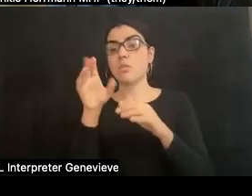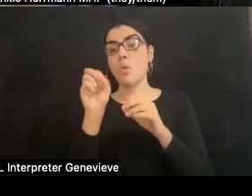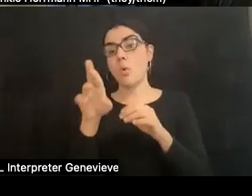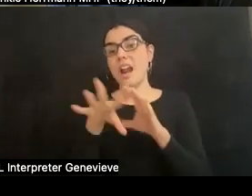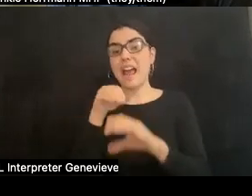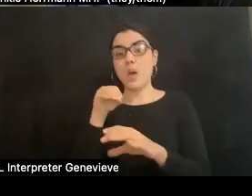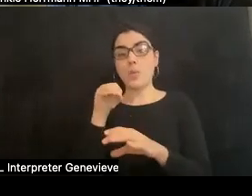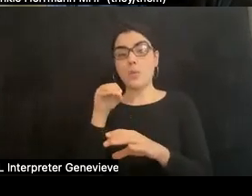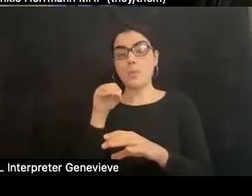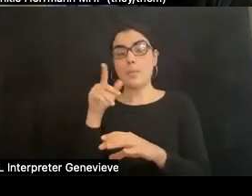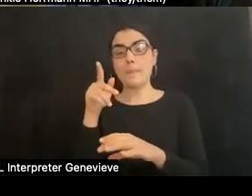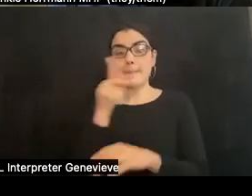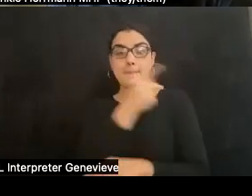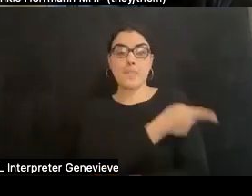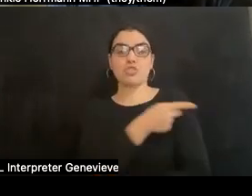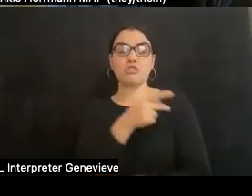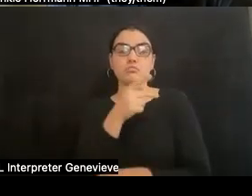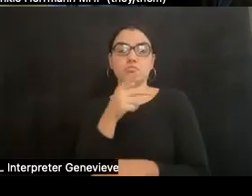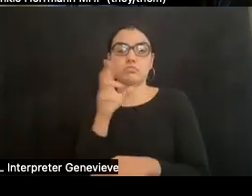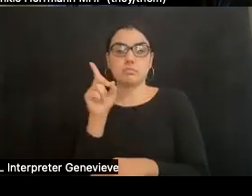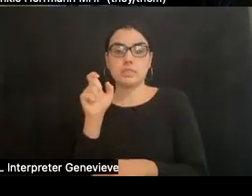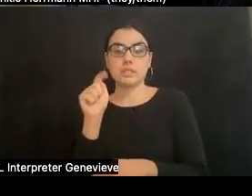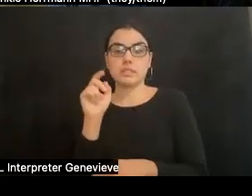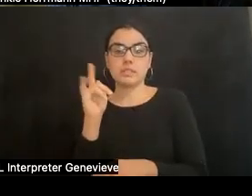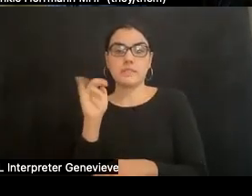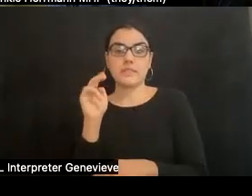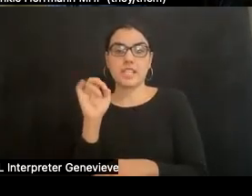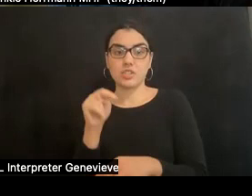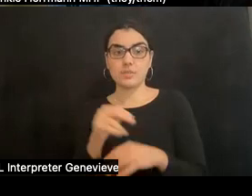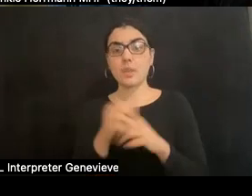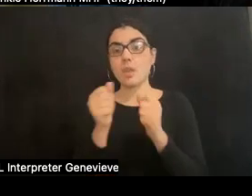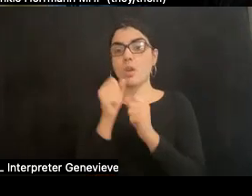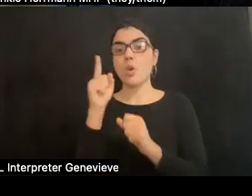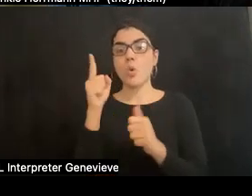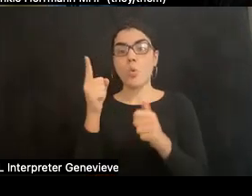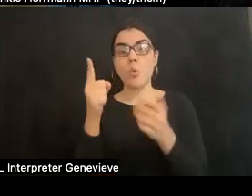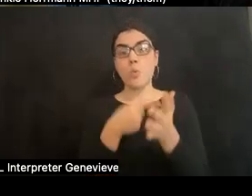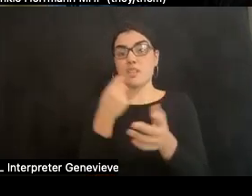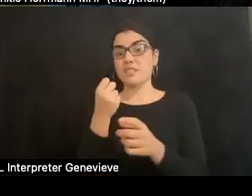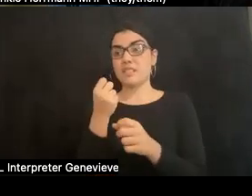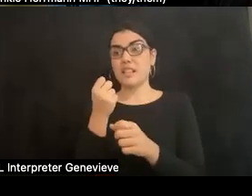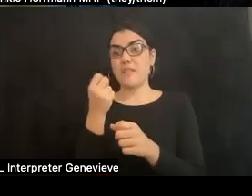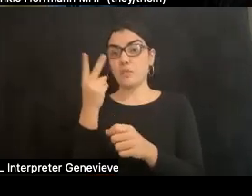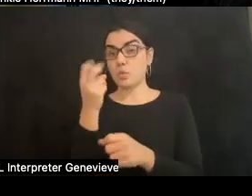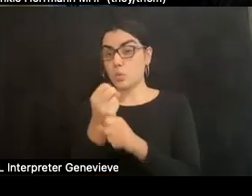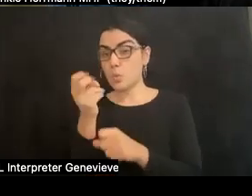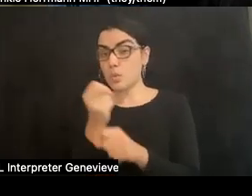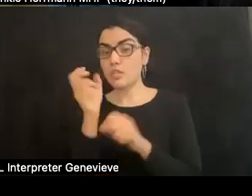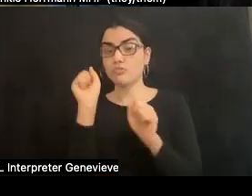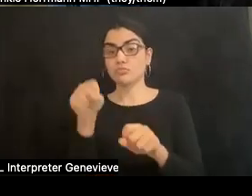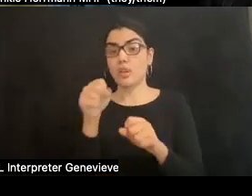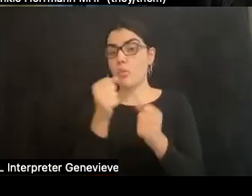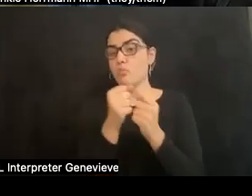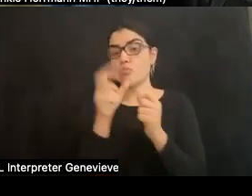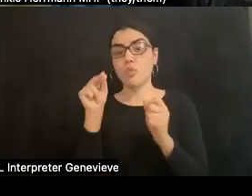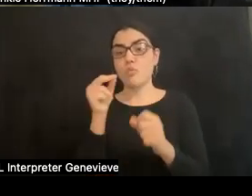detoxification. Under Medicaid, once every 24 months without a referral, you can schedule an eye exam, and that will include a pair of